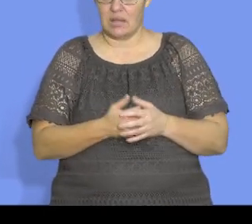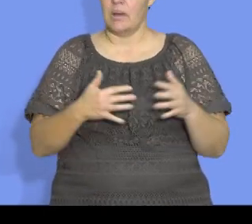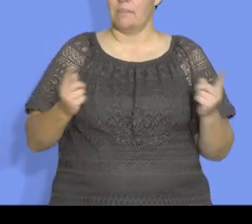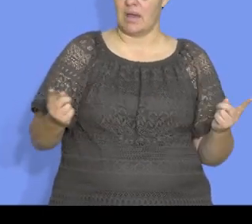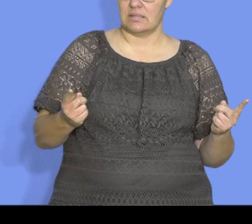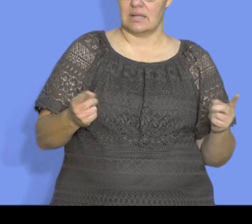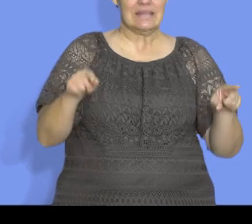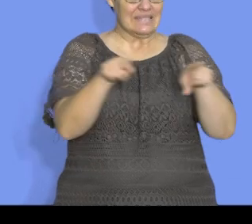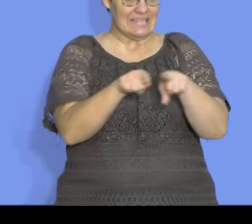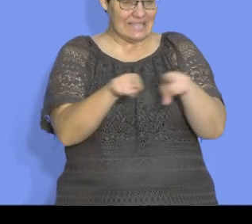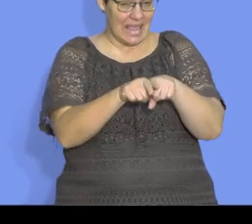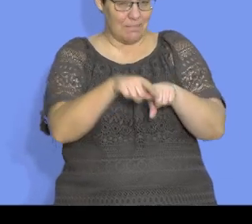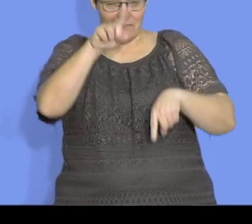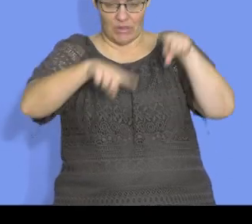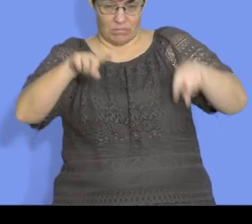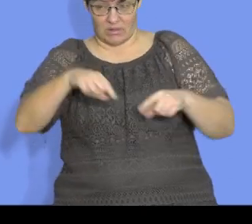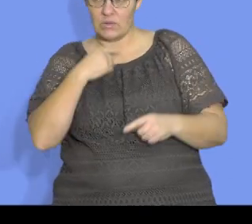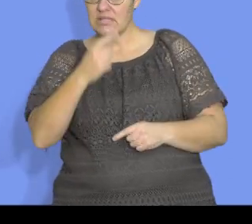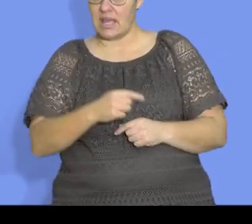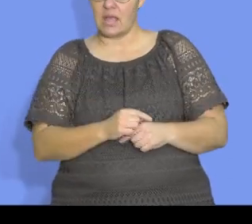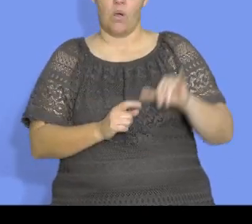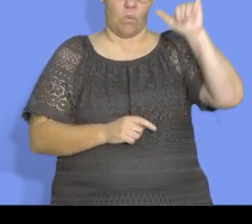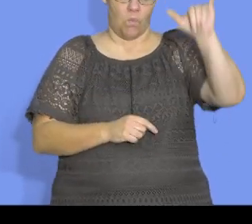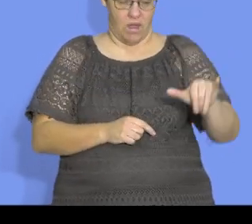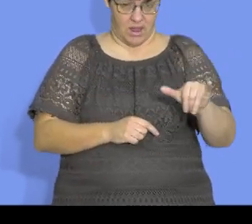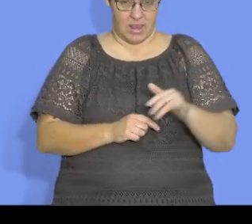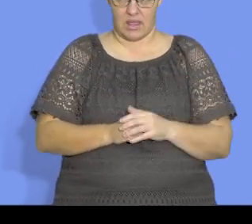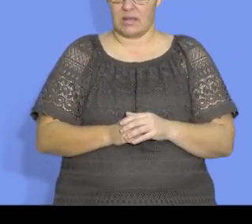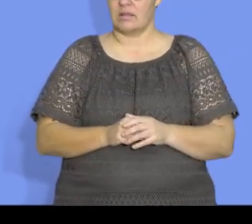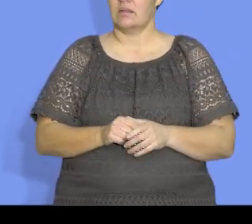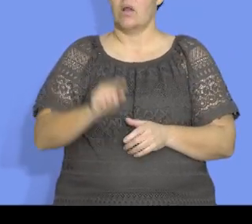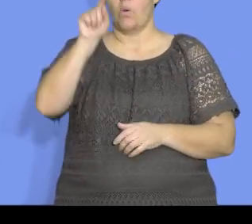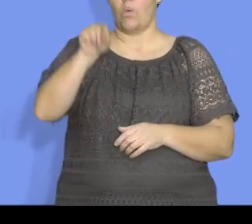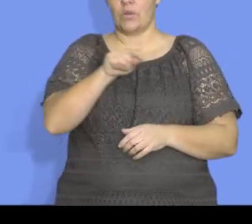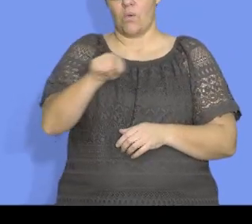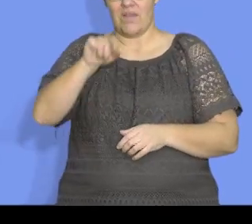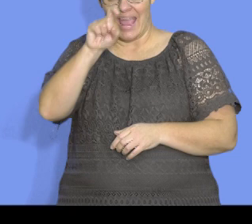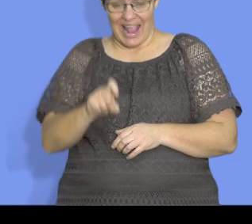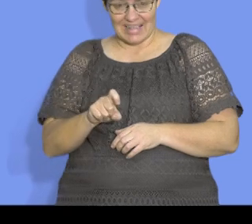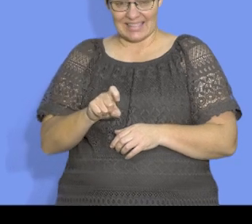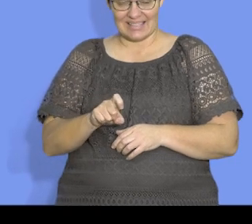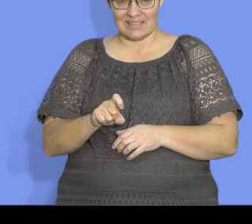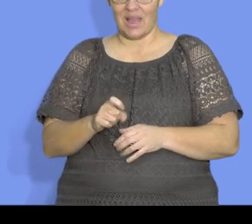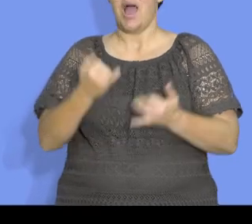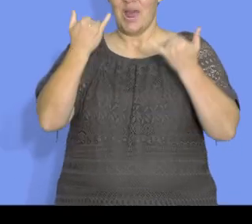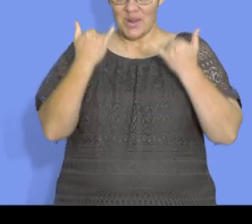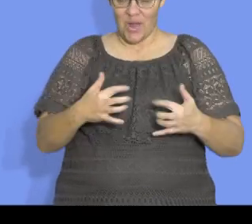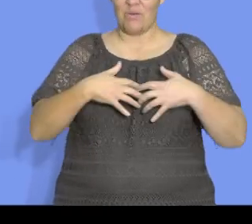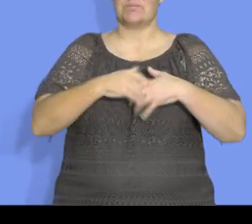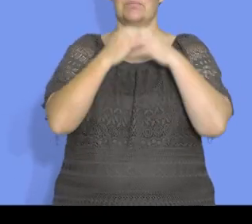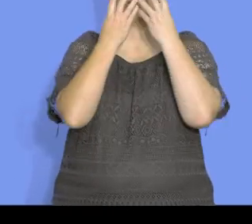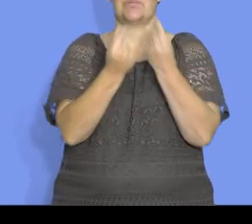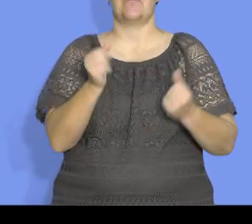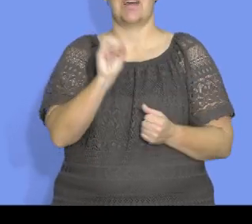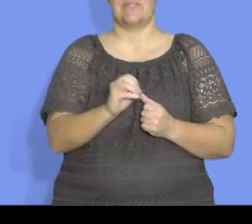But if we took the same variables and we said y against 1 over x, now we've got